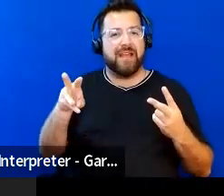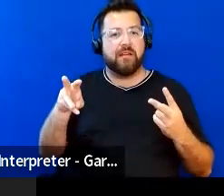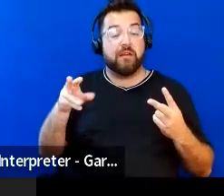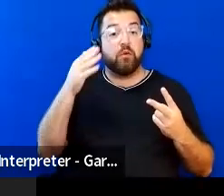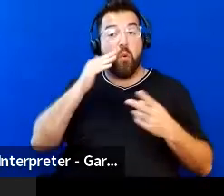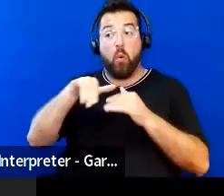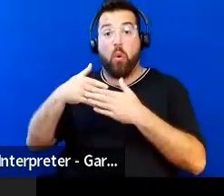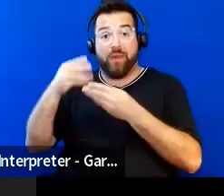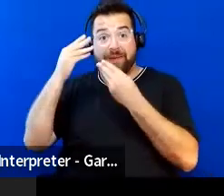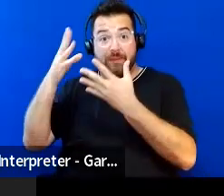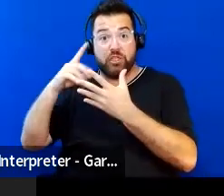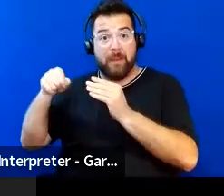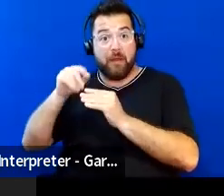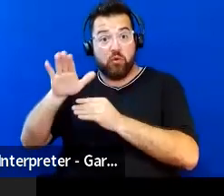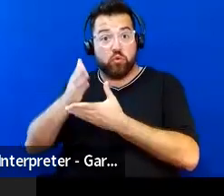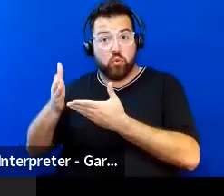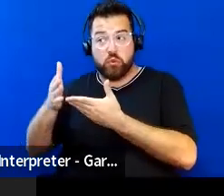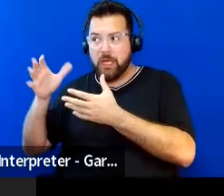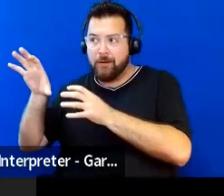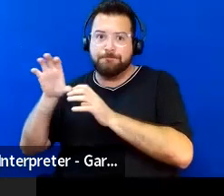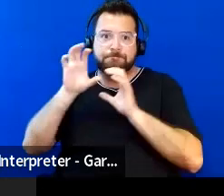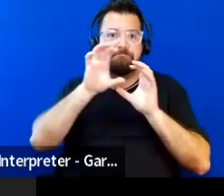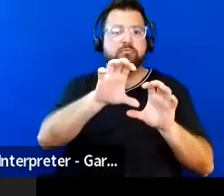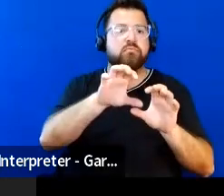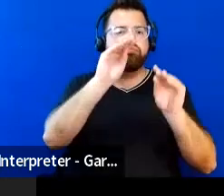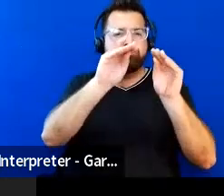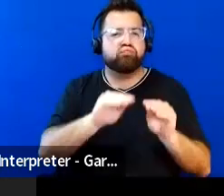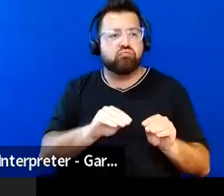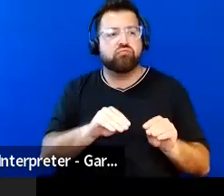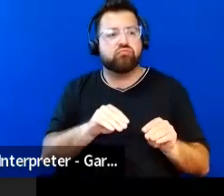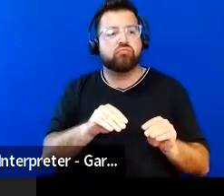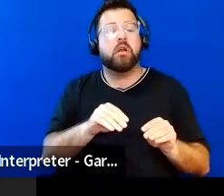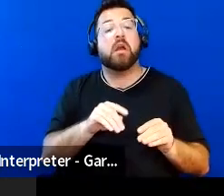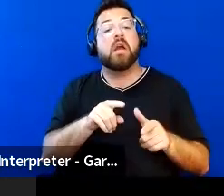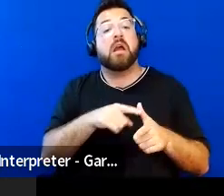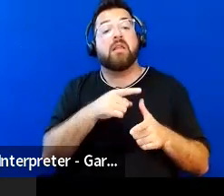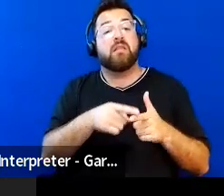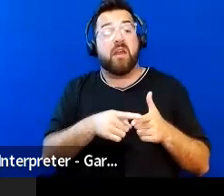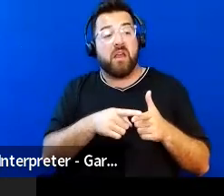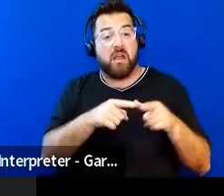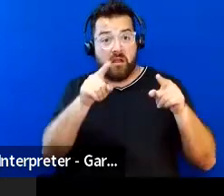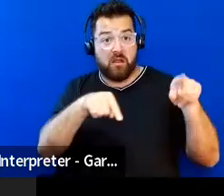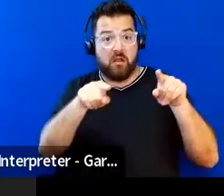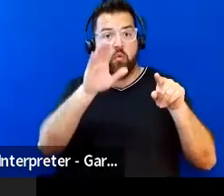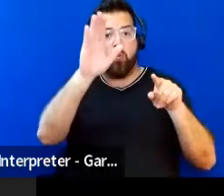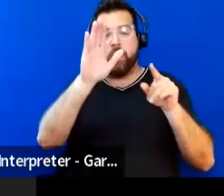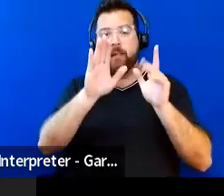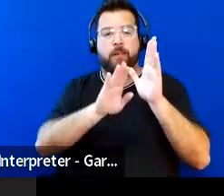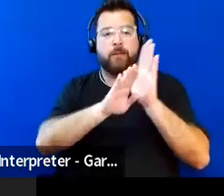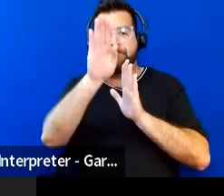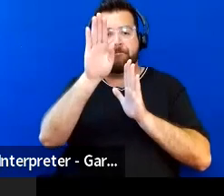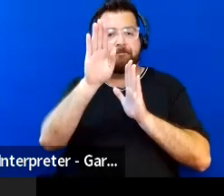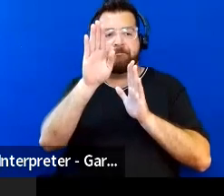the information about your source into the open attribution builder, and it will create